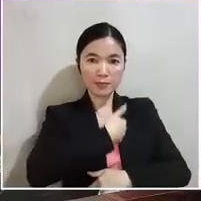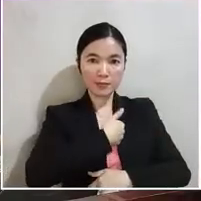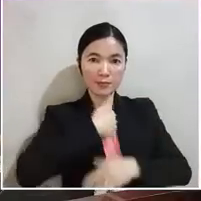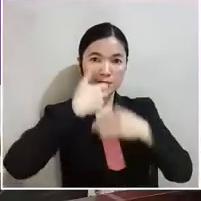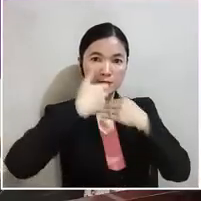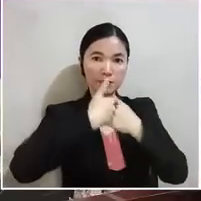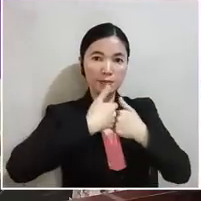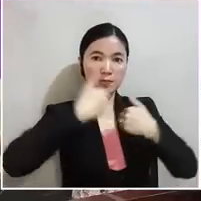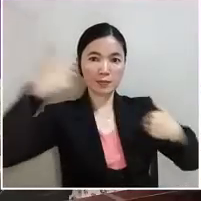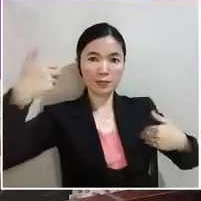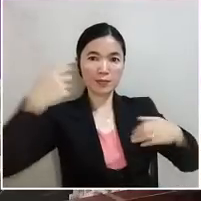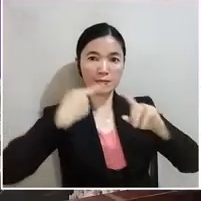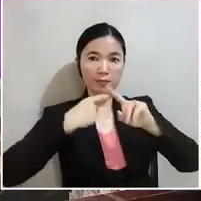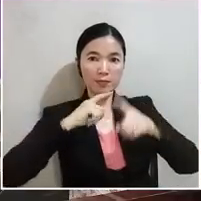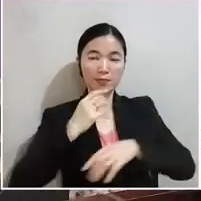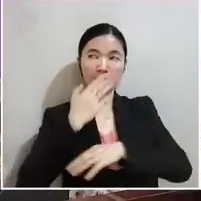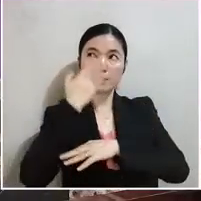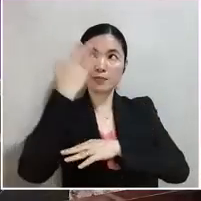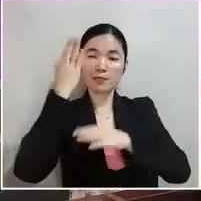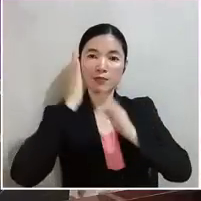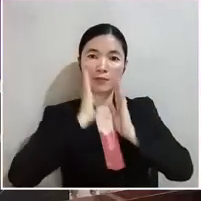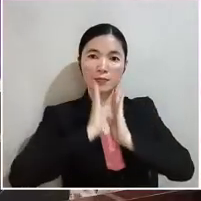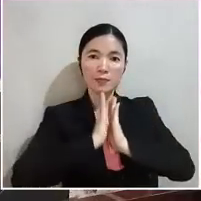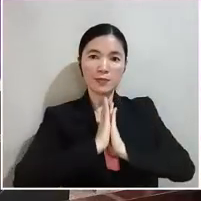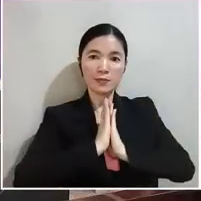you. Amen.